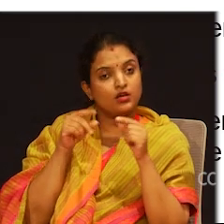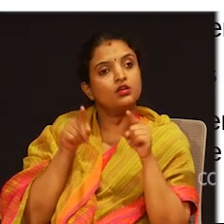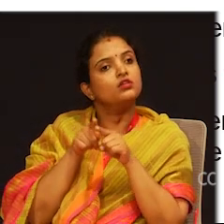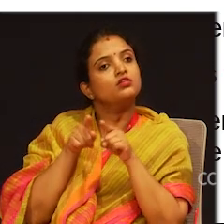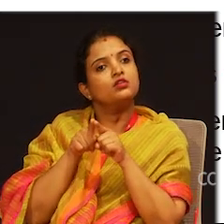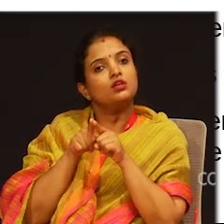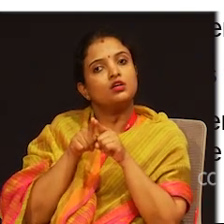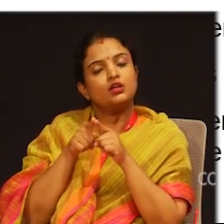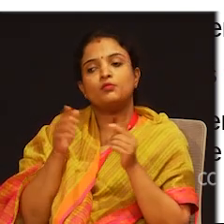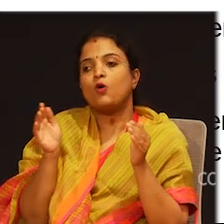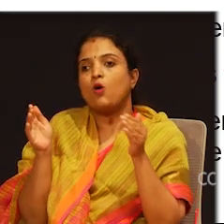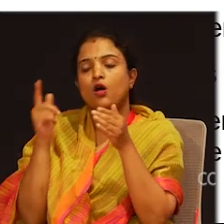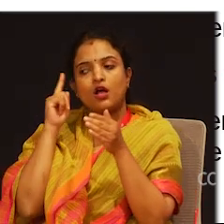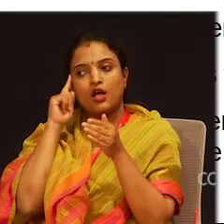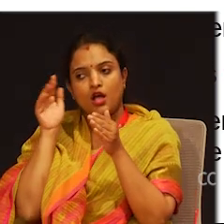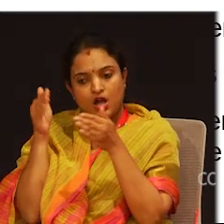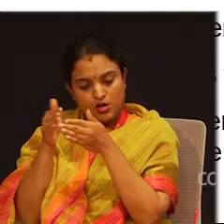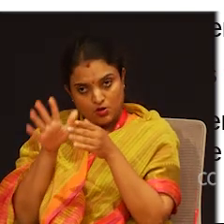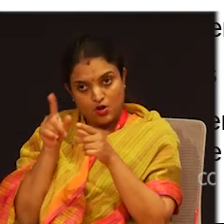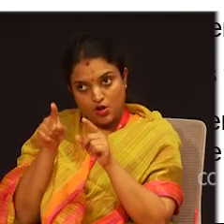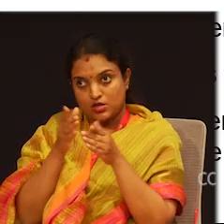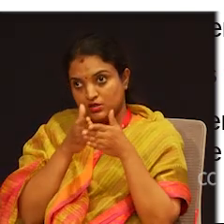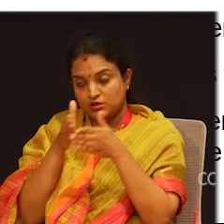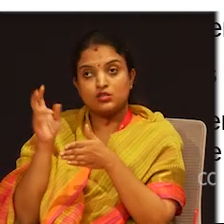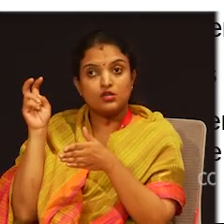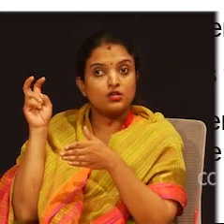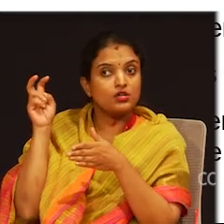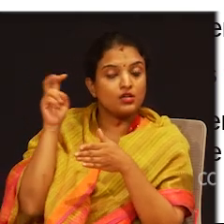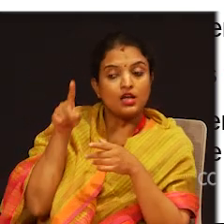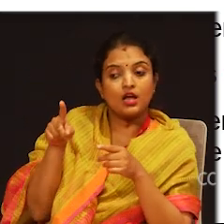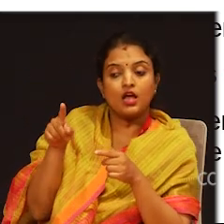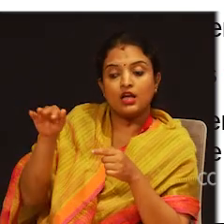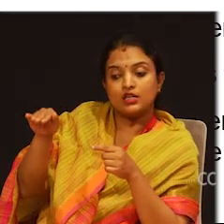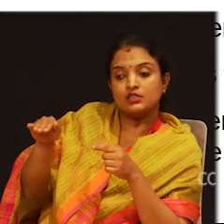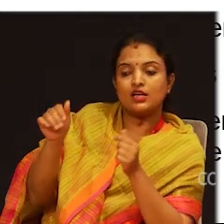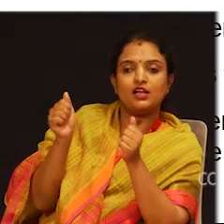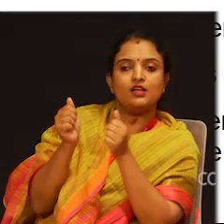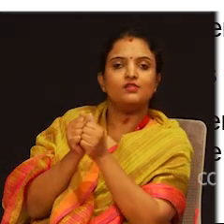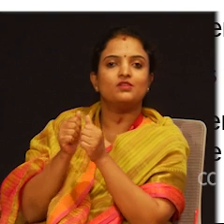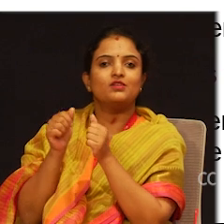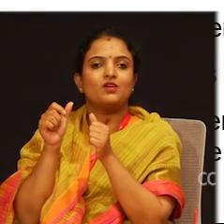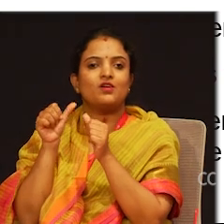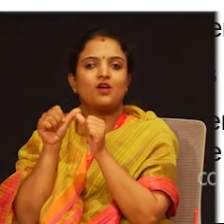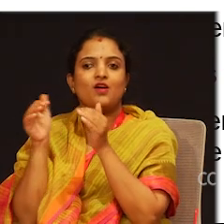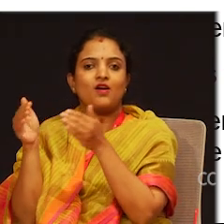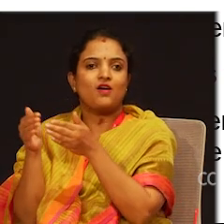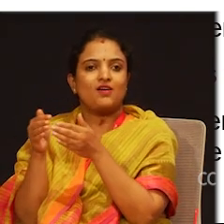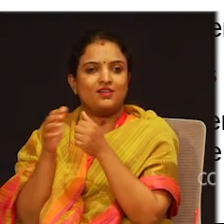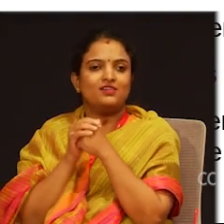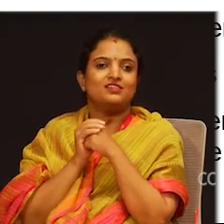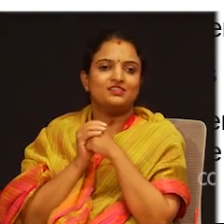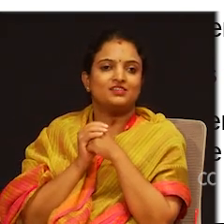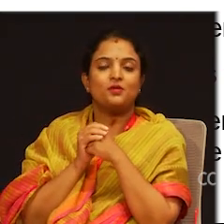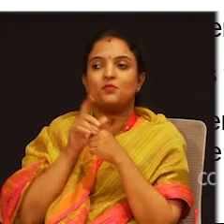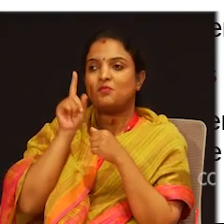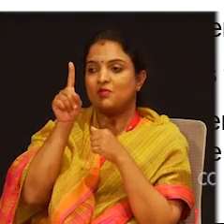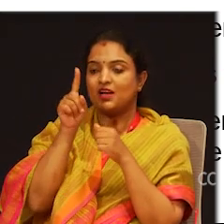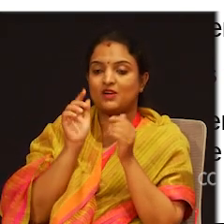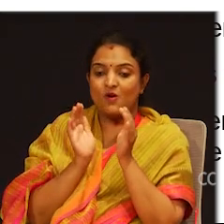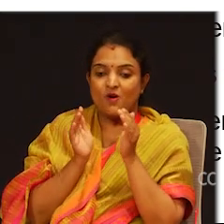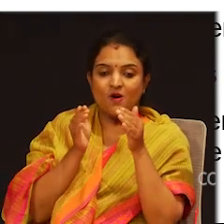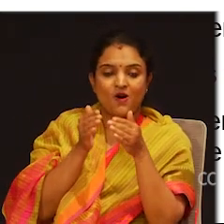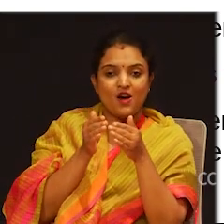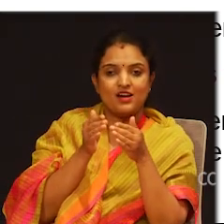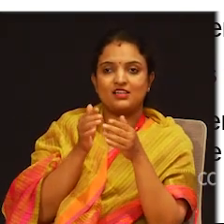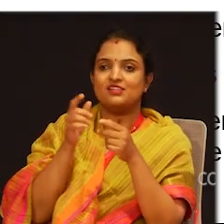with autism. Mind you, I said child with autism. I did not say an autistic child. I